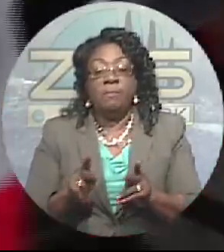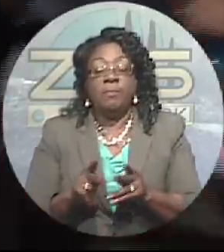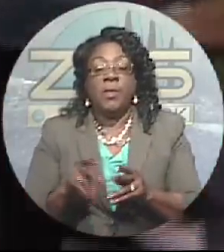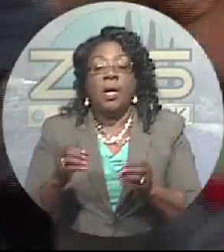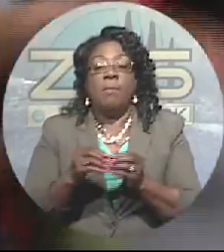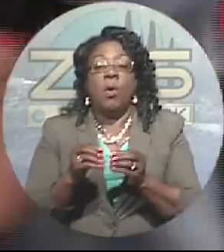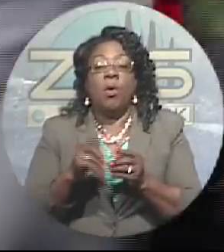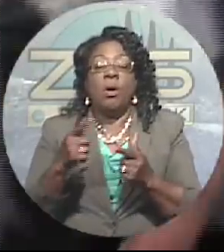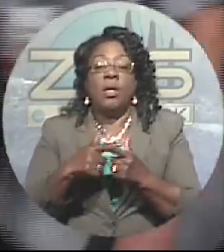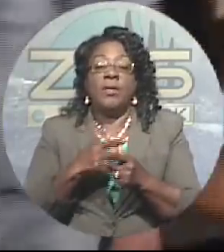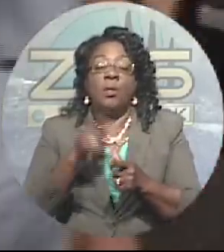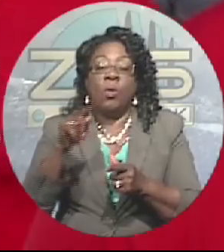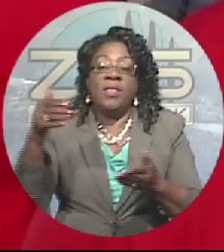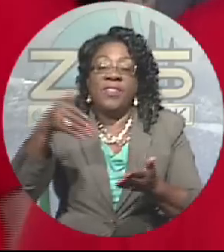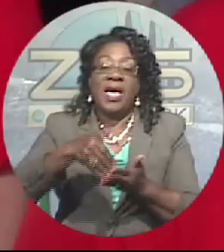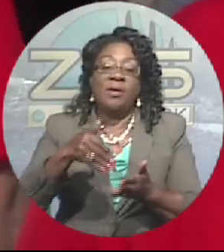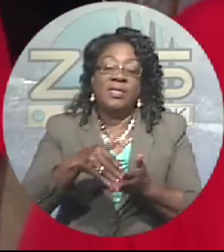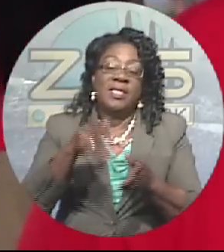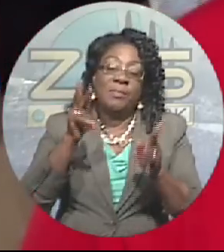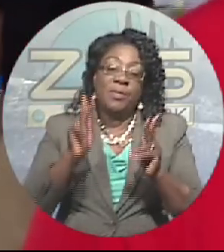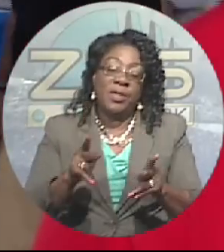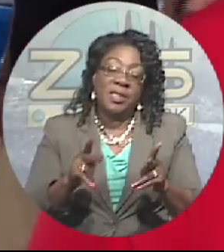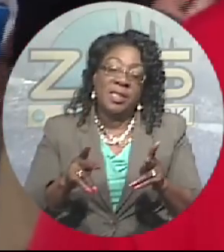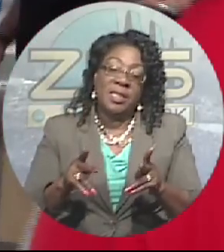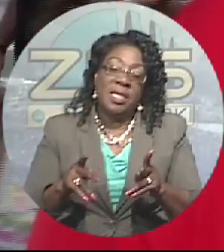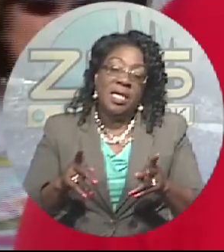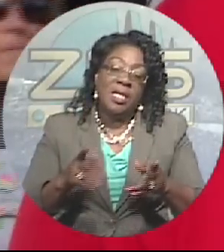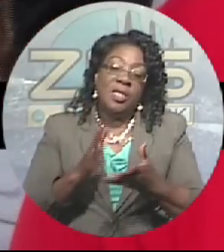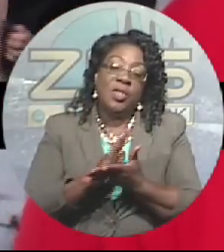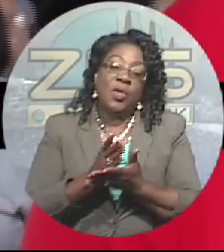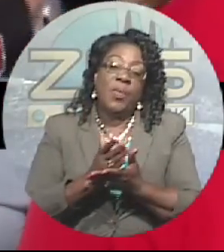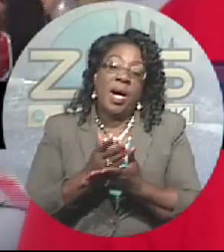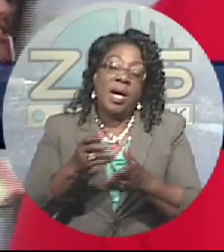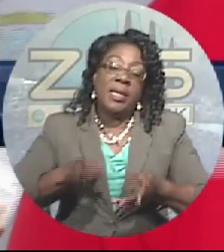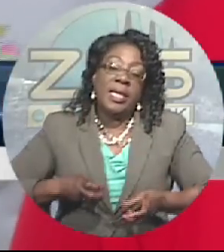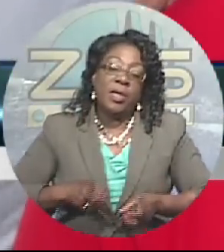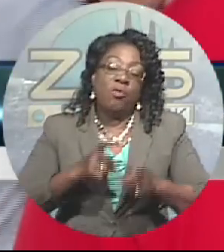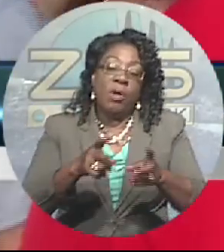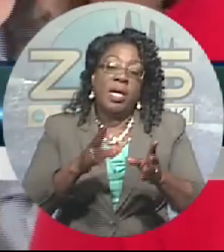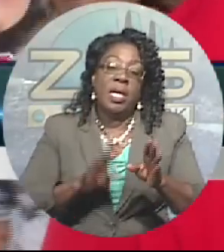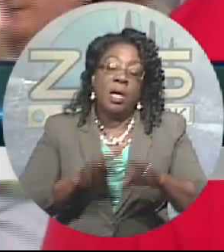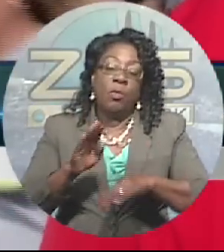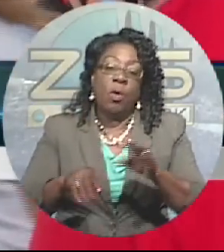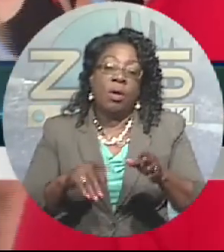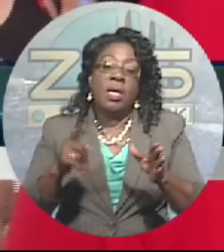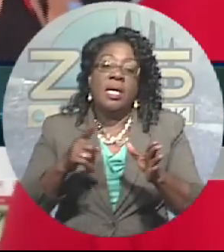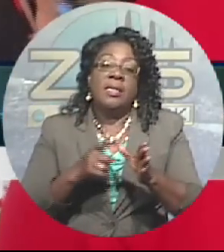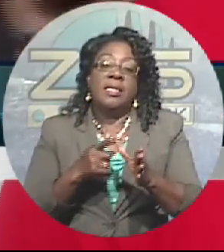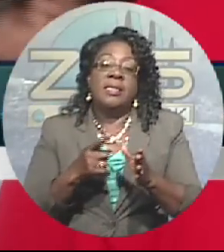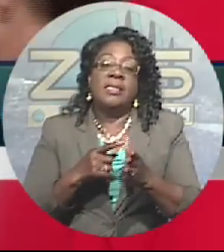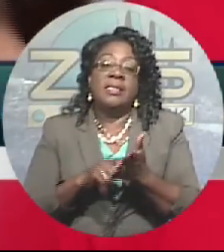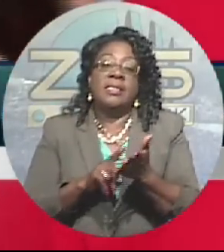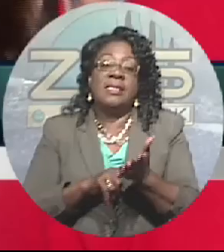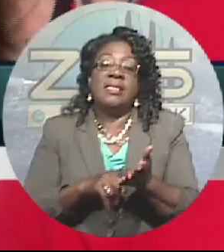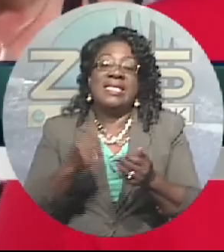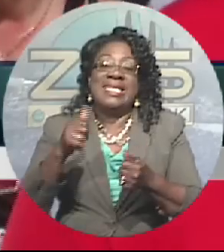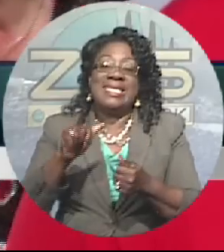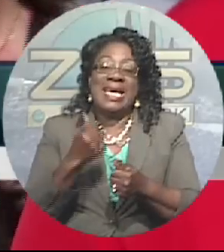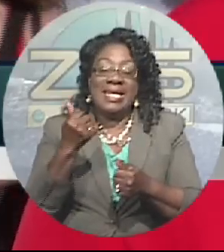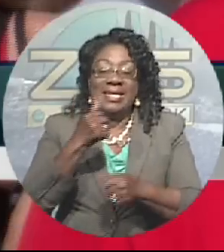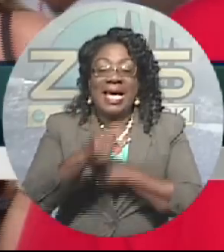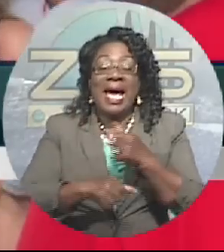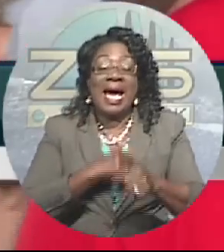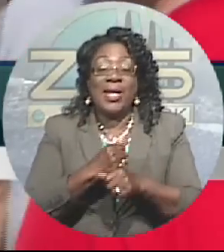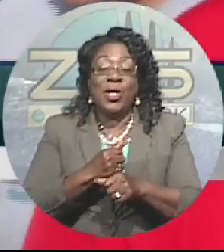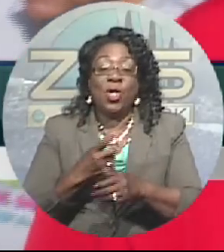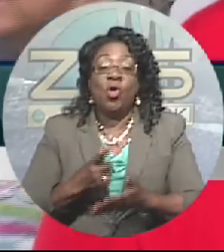1,000 participants took part. This is their 10th annual cruise. Every year they've been going to a different port. And they wanted to put on